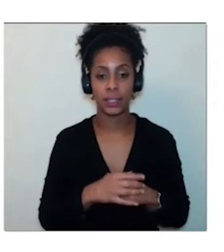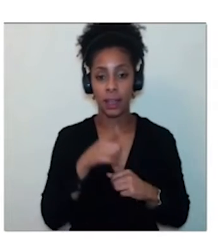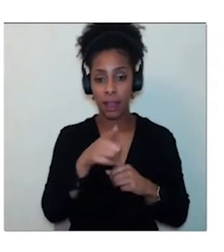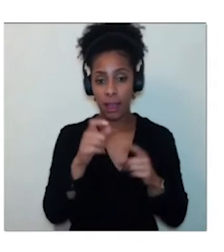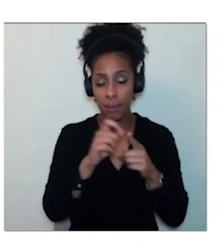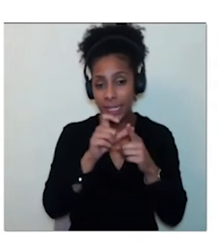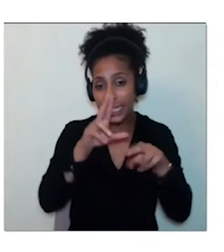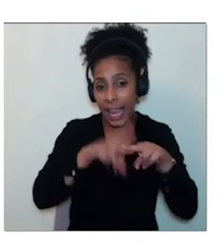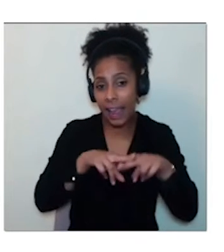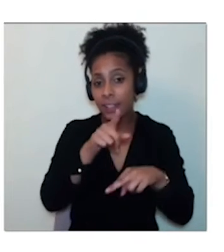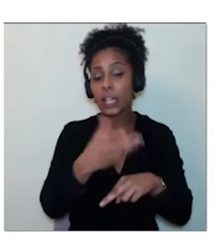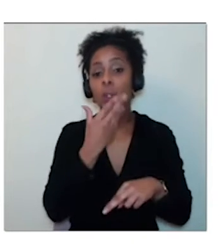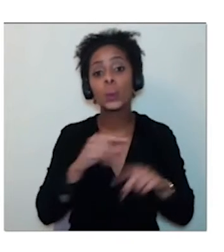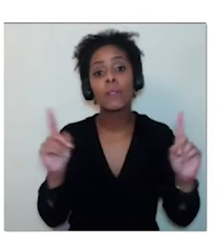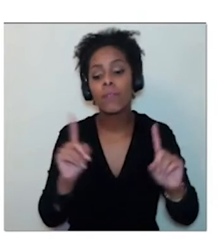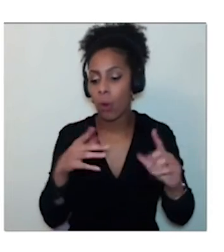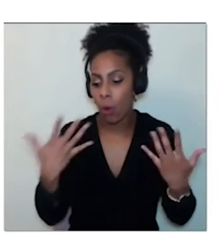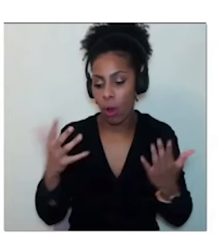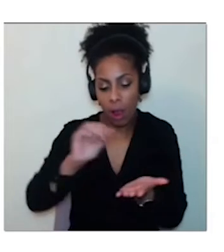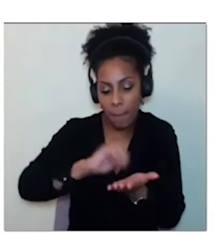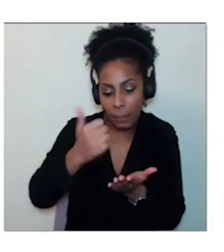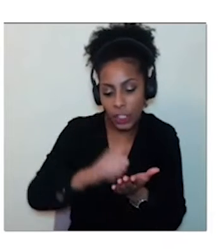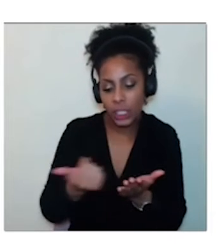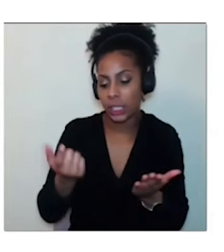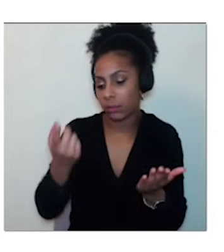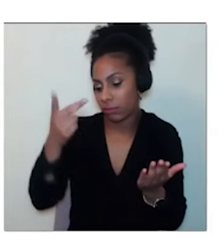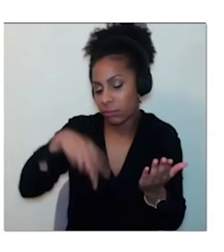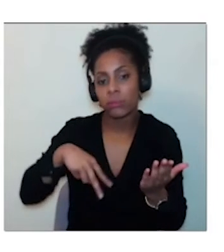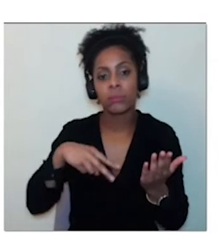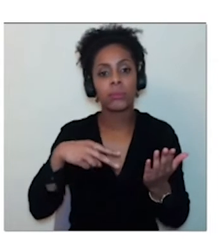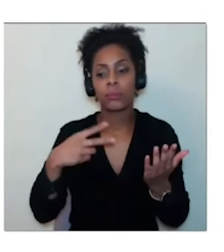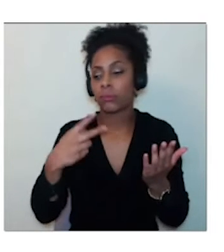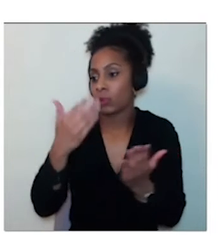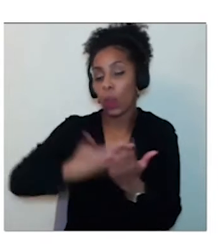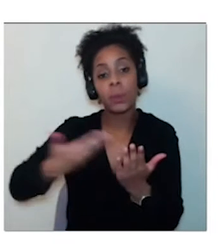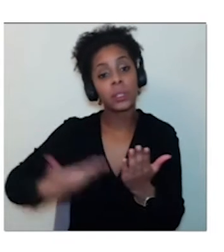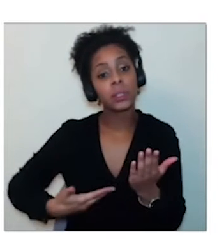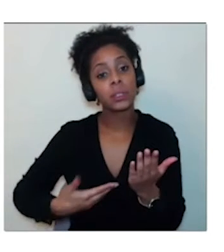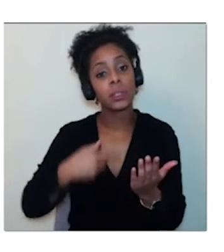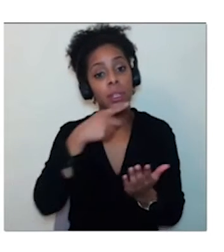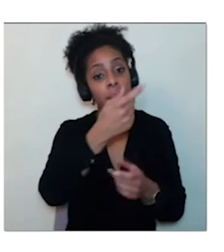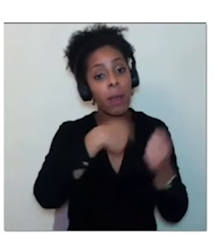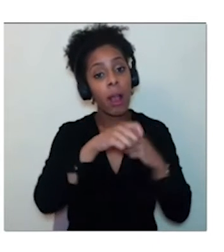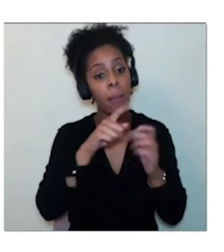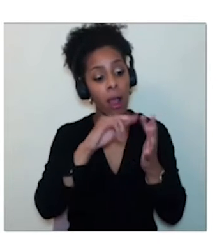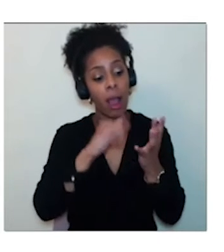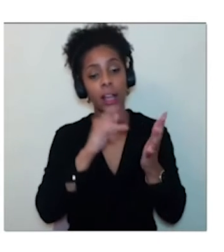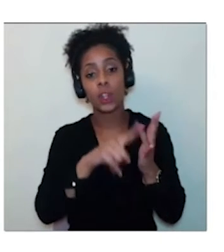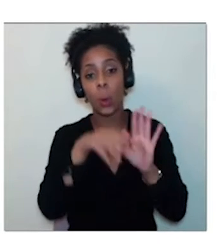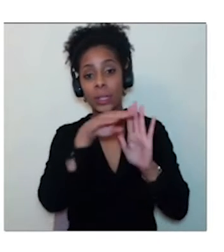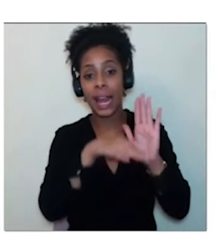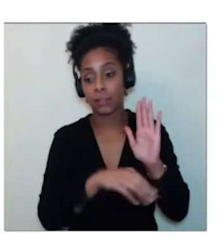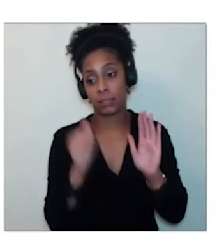used for publishing and reading digital documents and became an ISO standard in 2008.